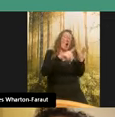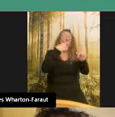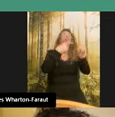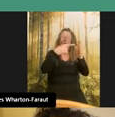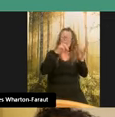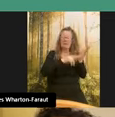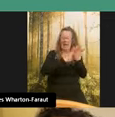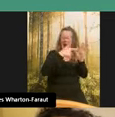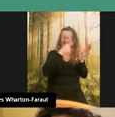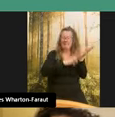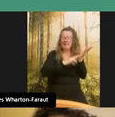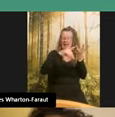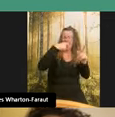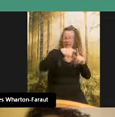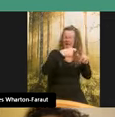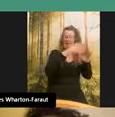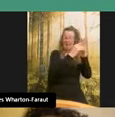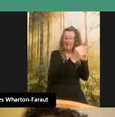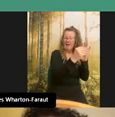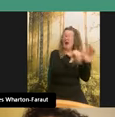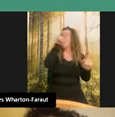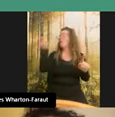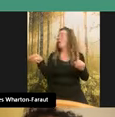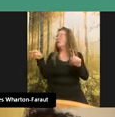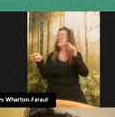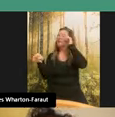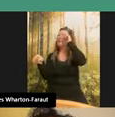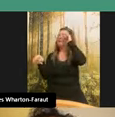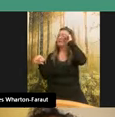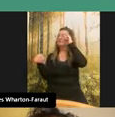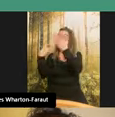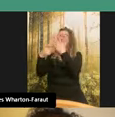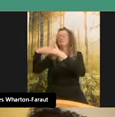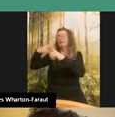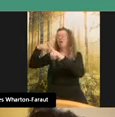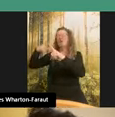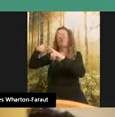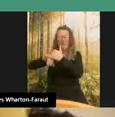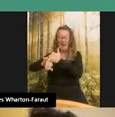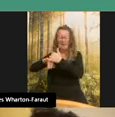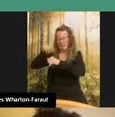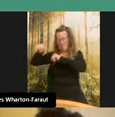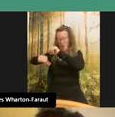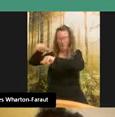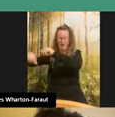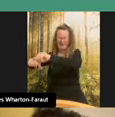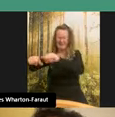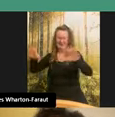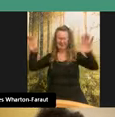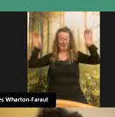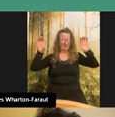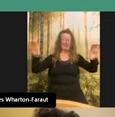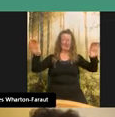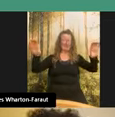is called the Rake's Progress. So it's two